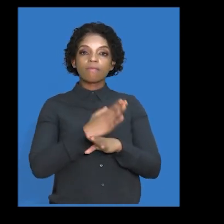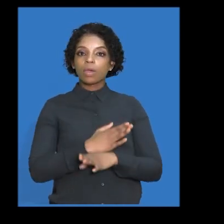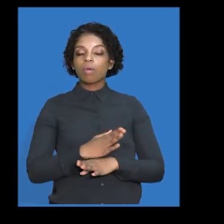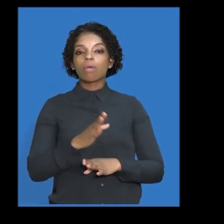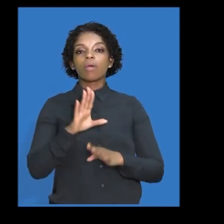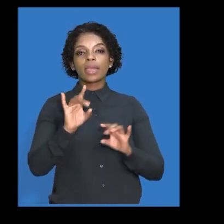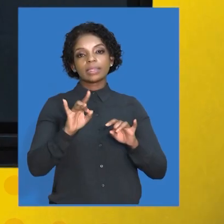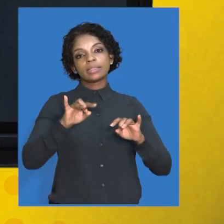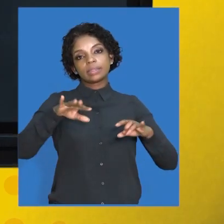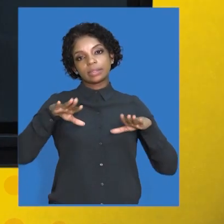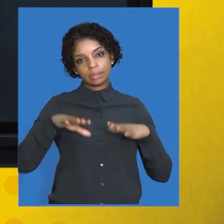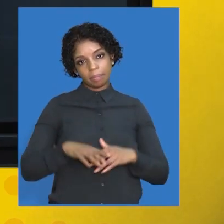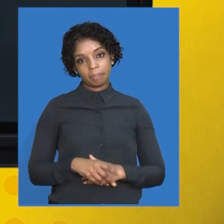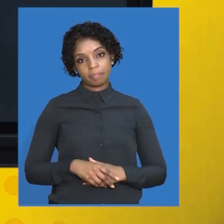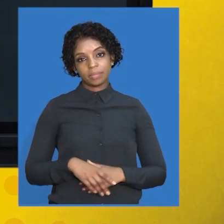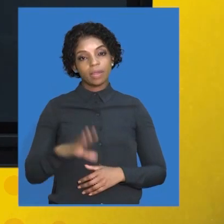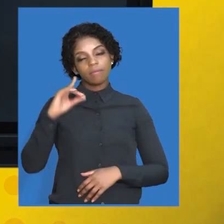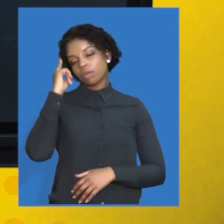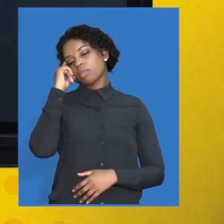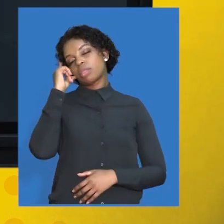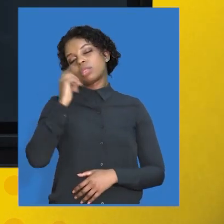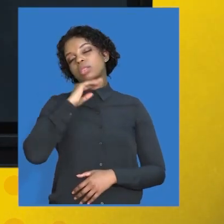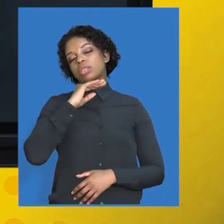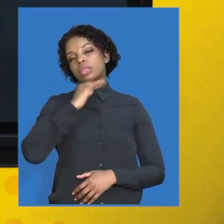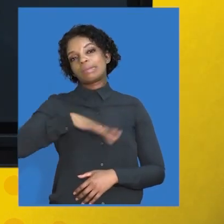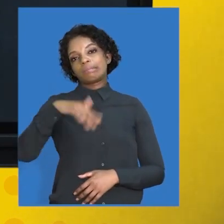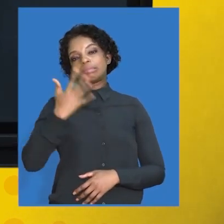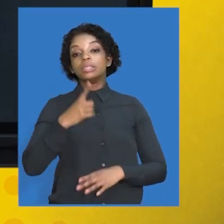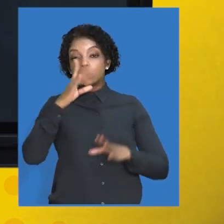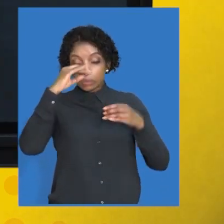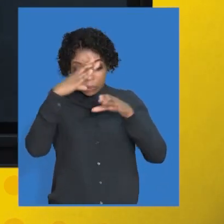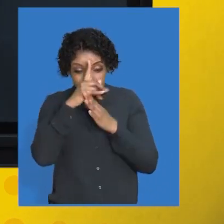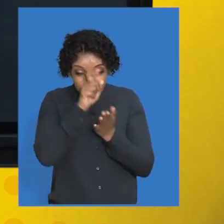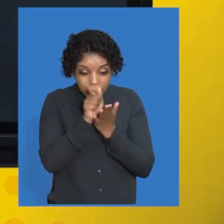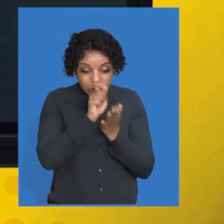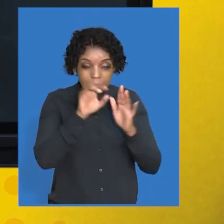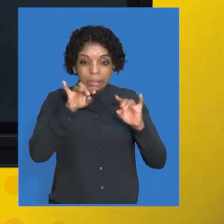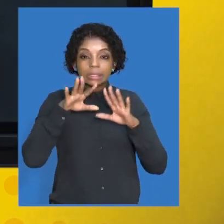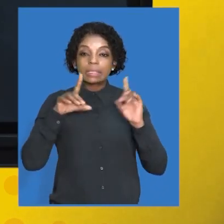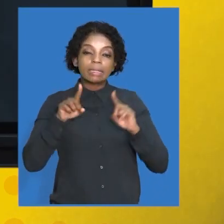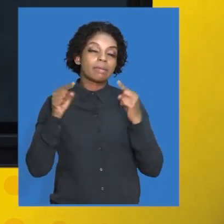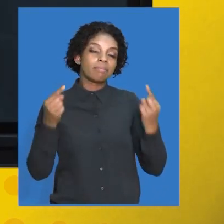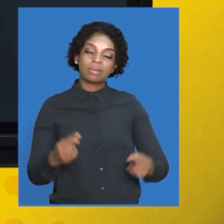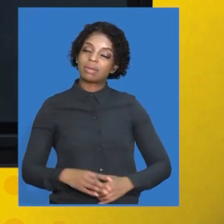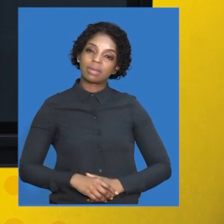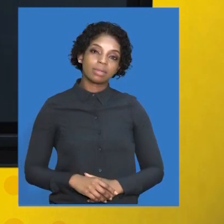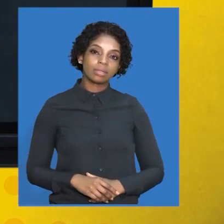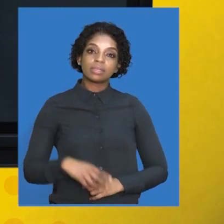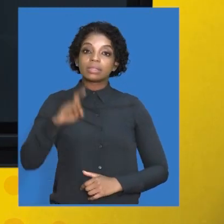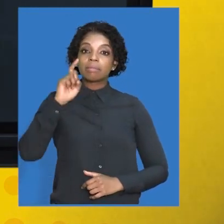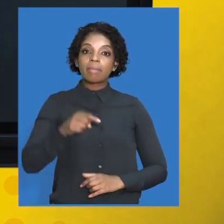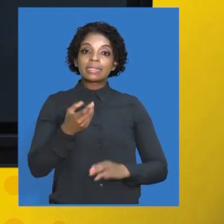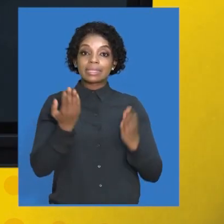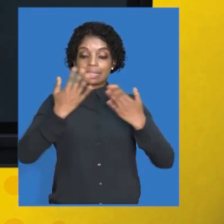not going to be fresh for your exam. You're not going to be able to concentrate. So make sure the night before your exam, you go to bed